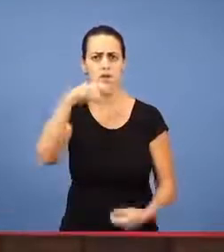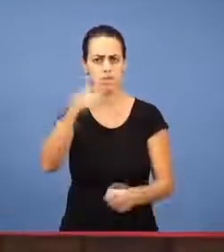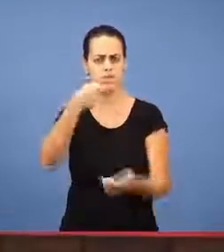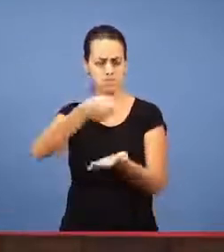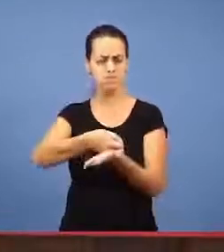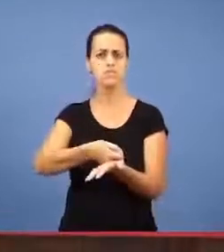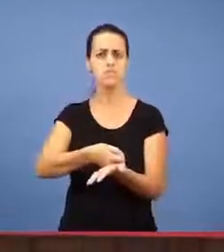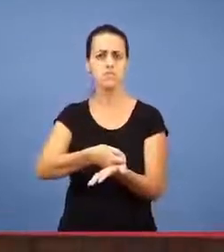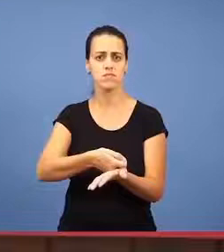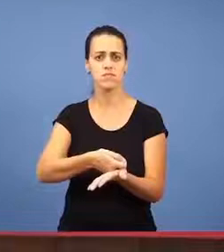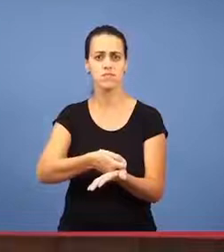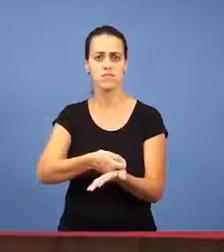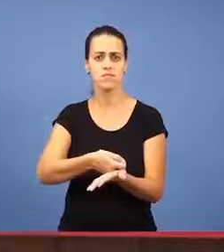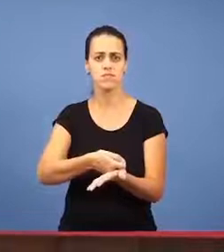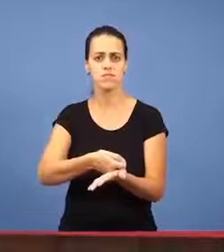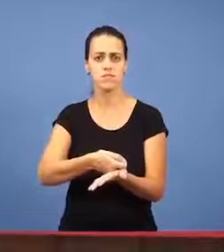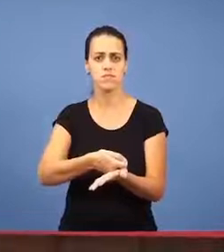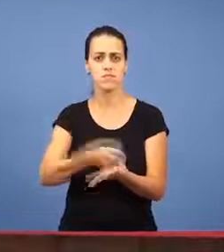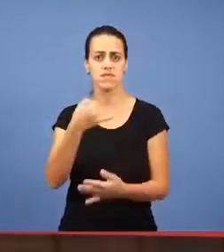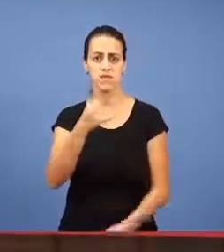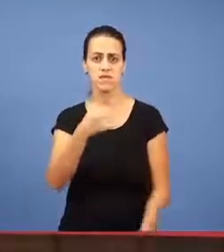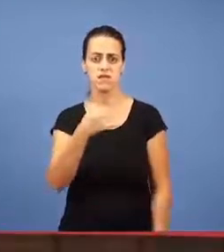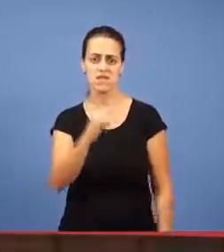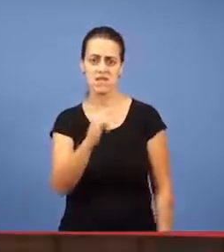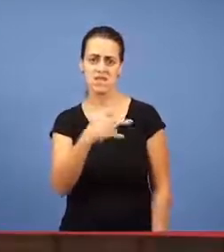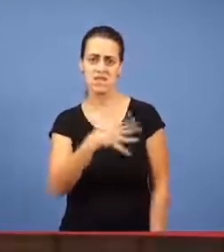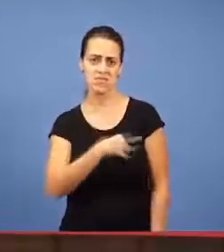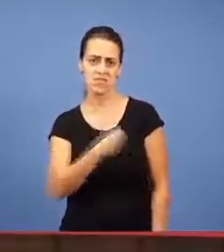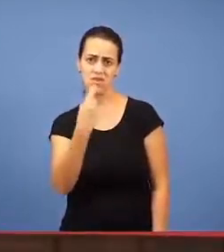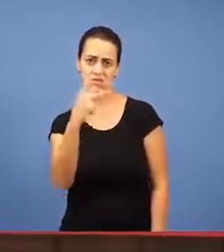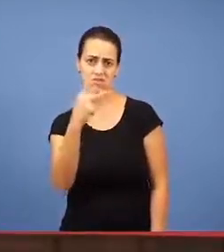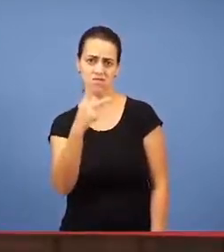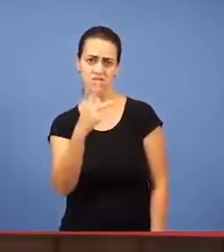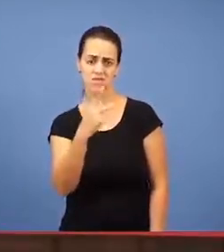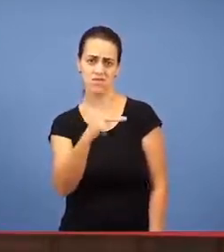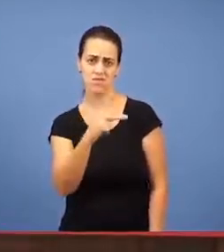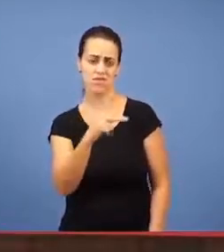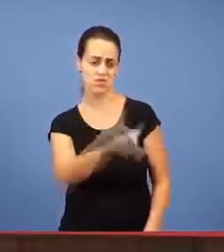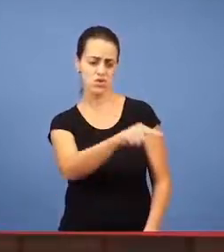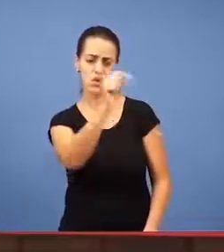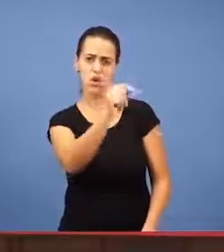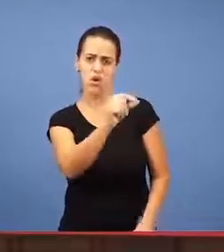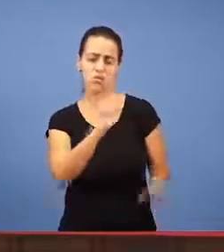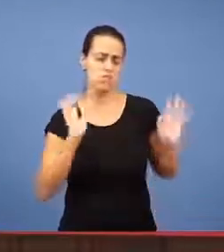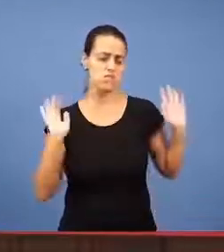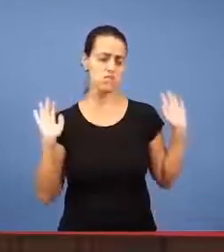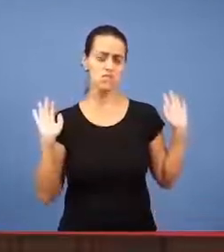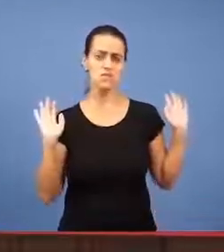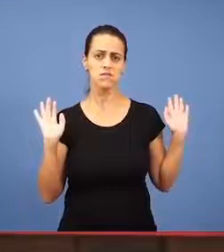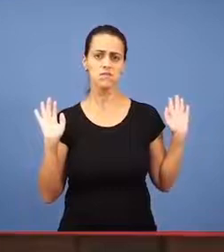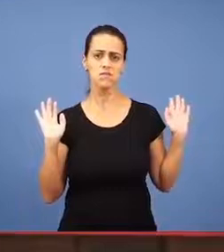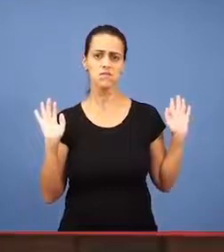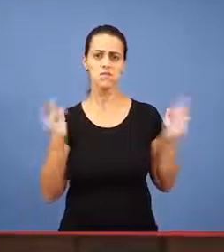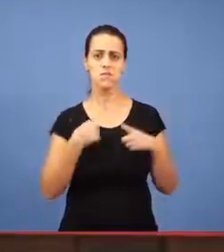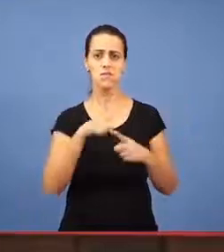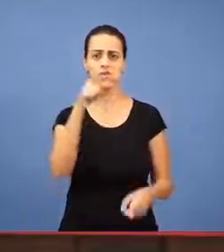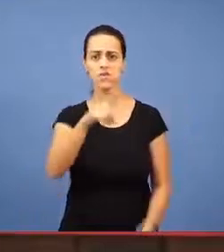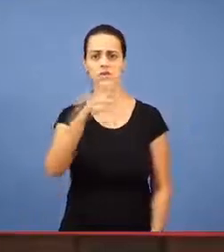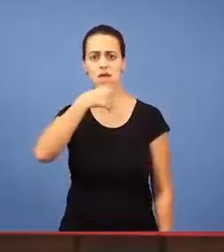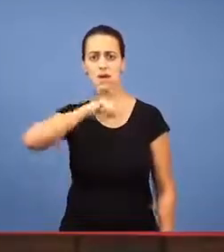father. Keep doing the role of a father. A son made a direction, took a direction, everything is all